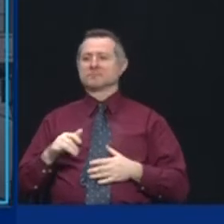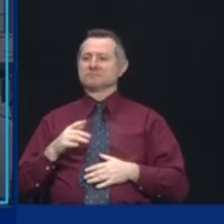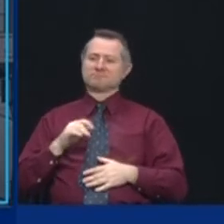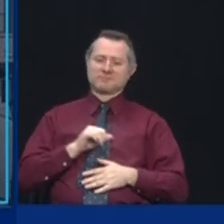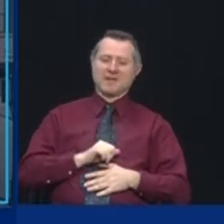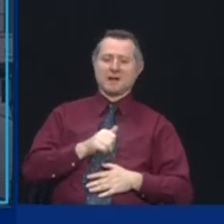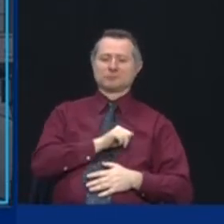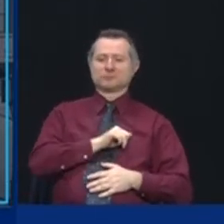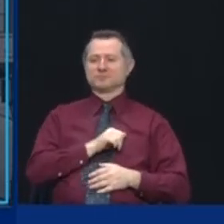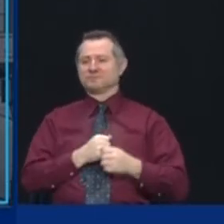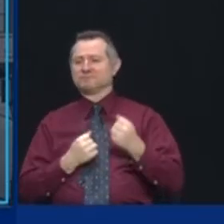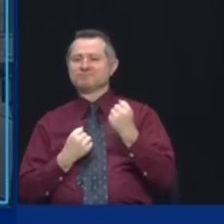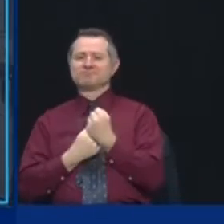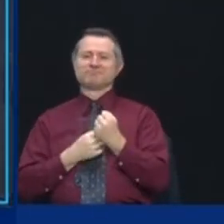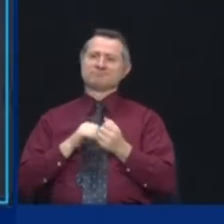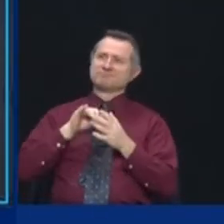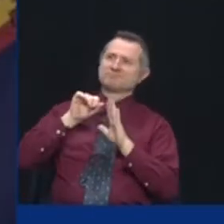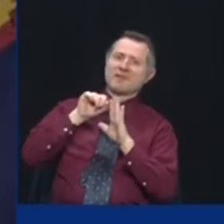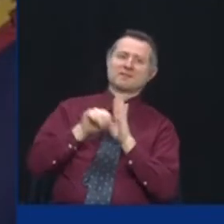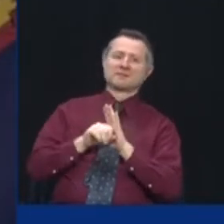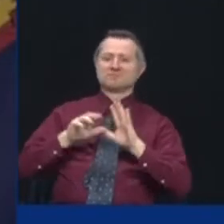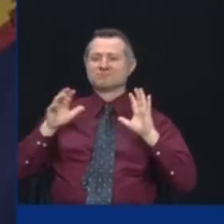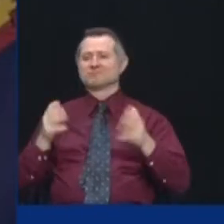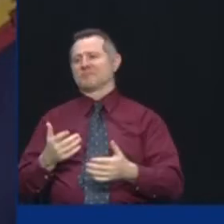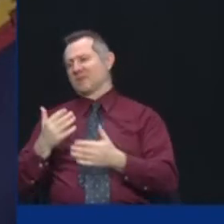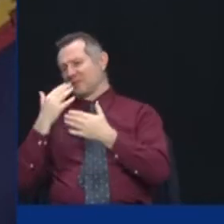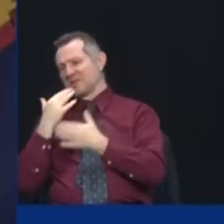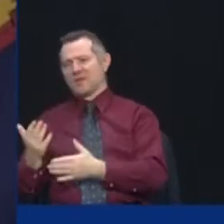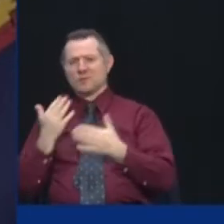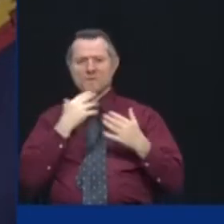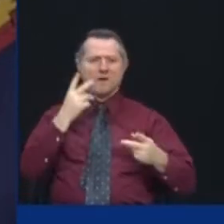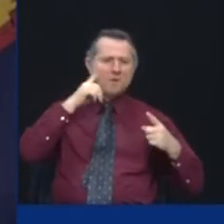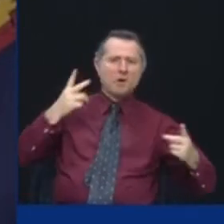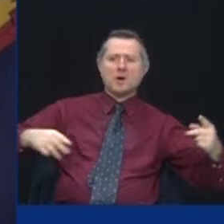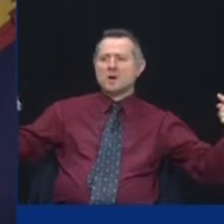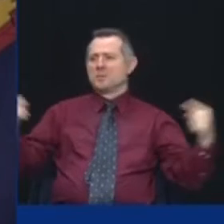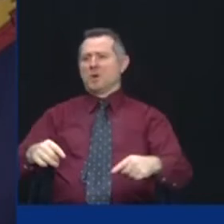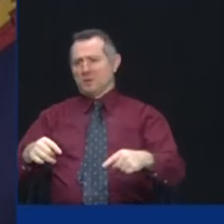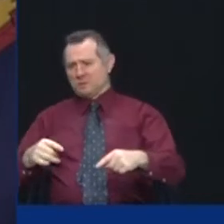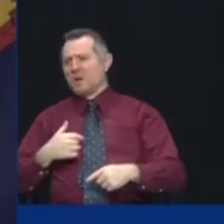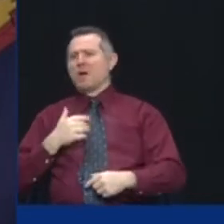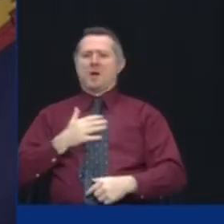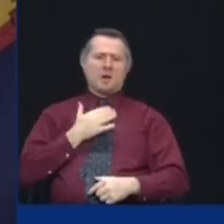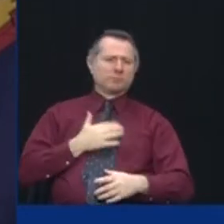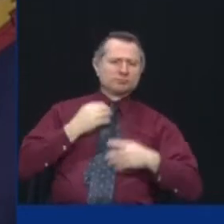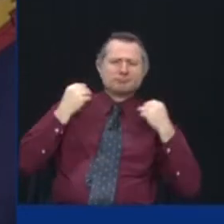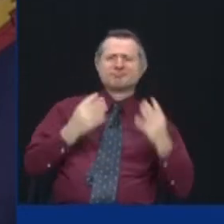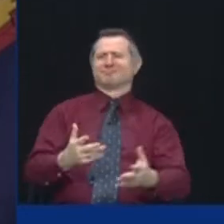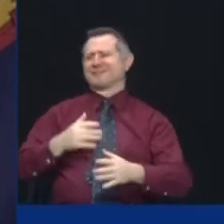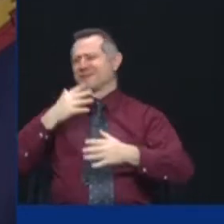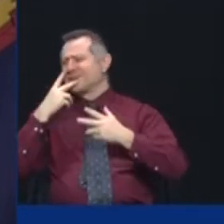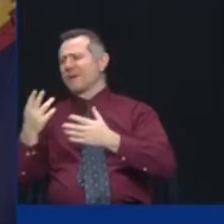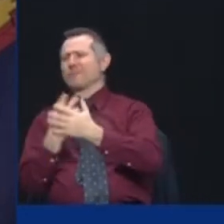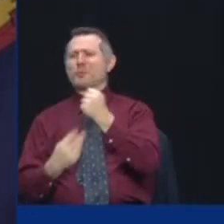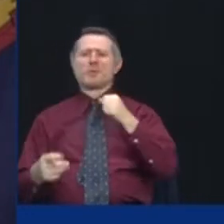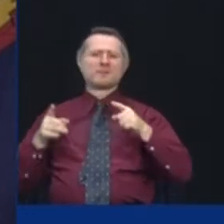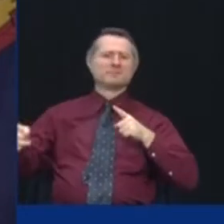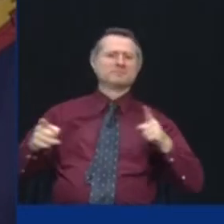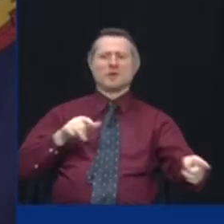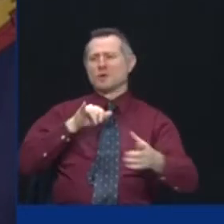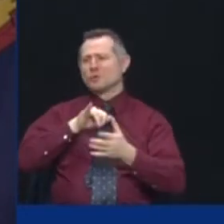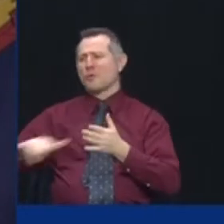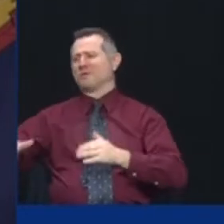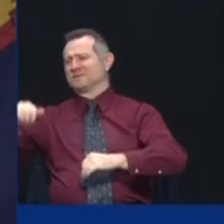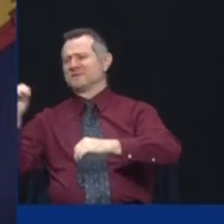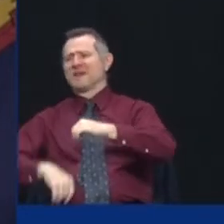Again, I thank them for being here, and I thank them for their generosity, and I thank them for being New York tough. They say, you're tough. You